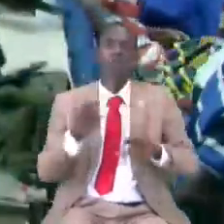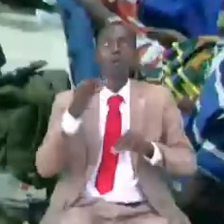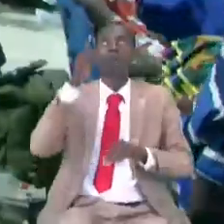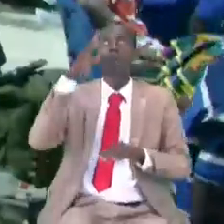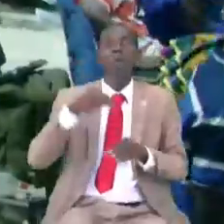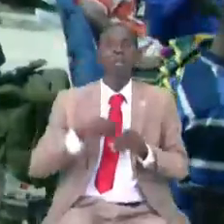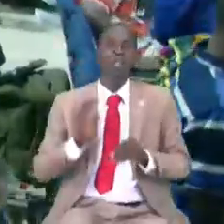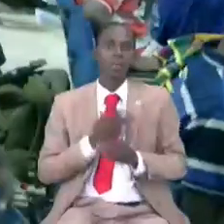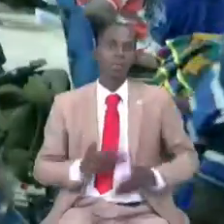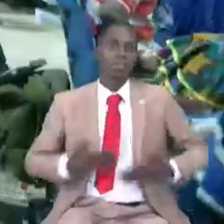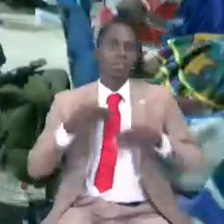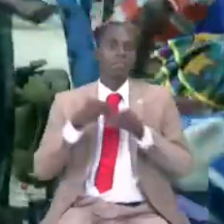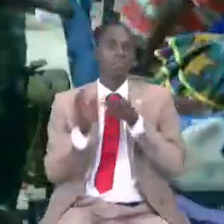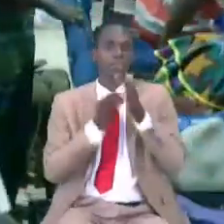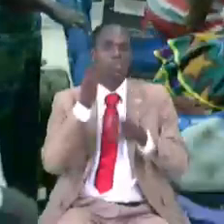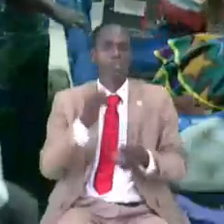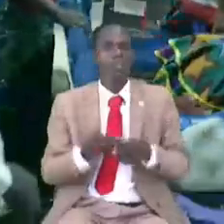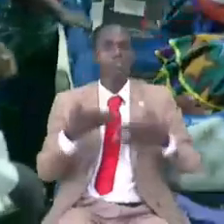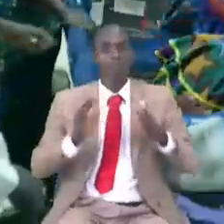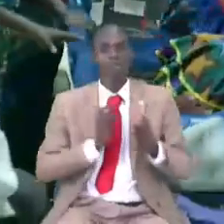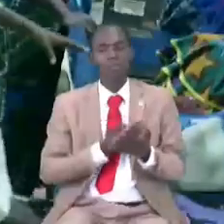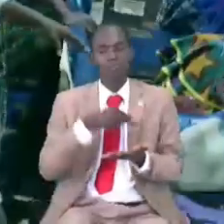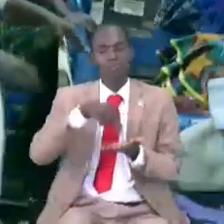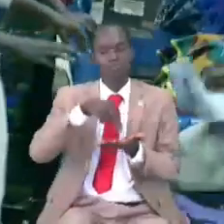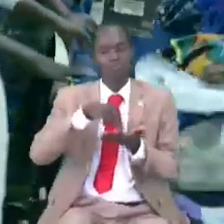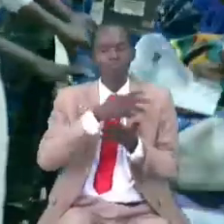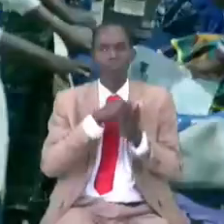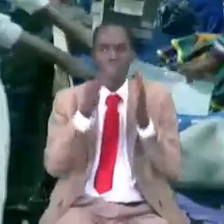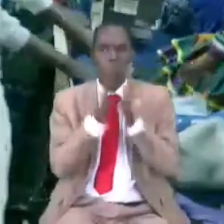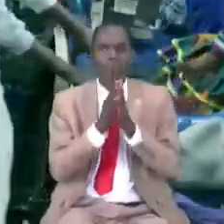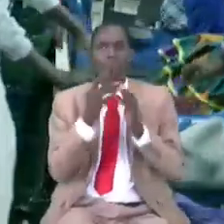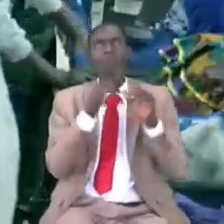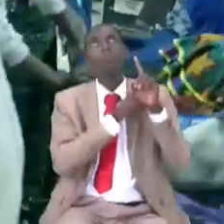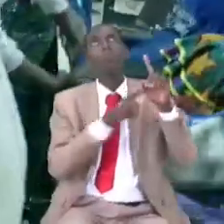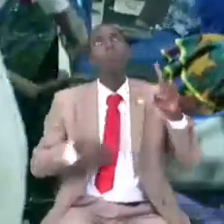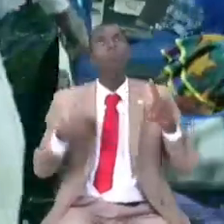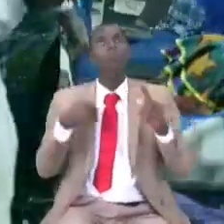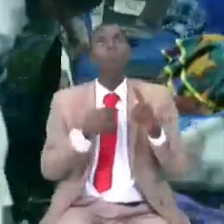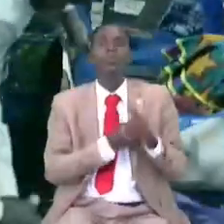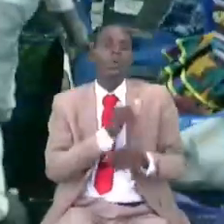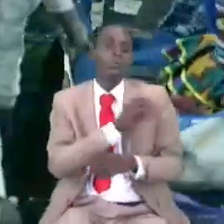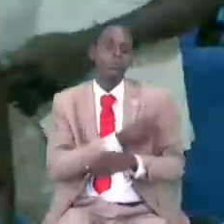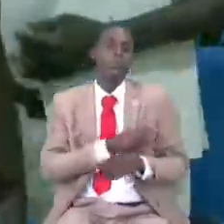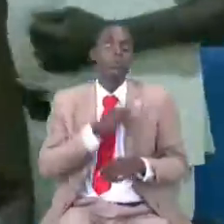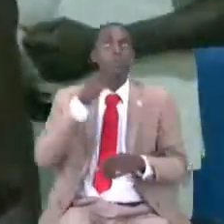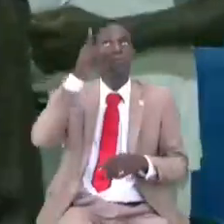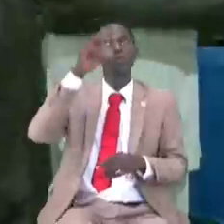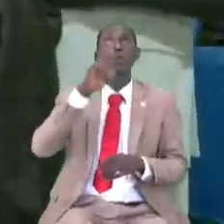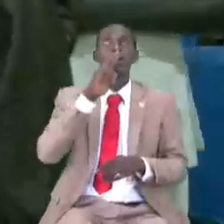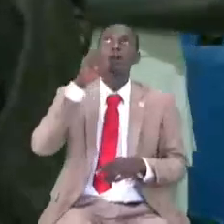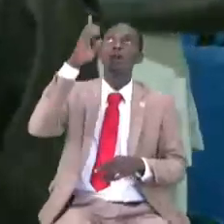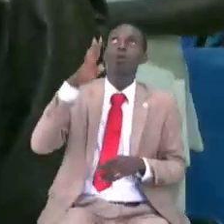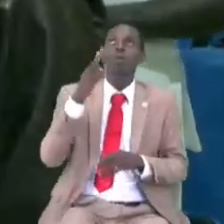we appreciate the fact that you are a God of love, you are a God of mercy, you are a God of compassion, and you are a God